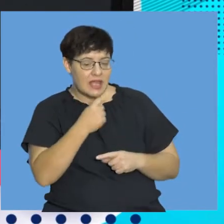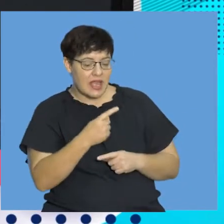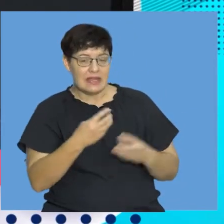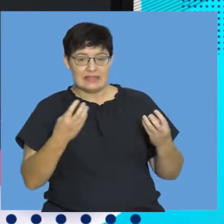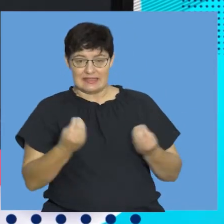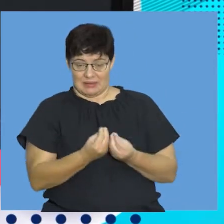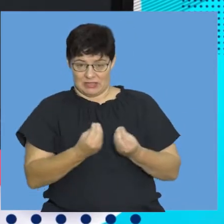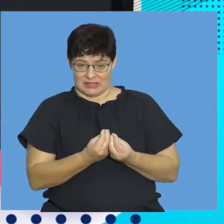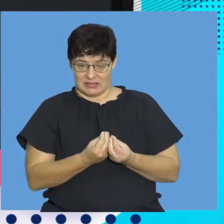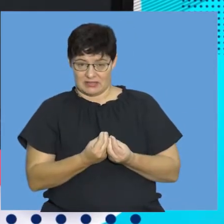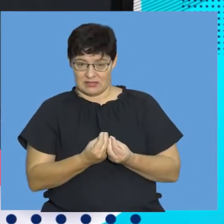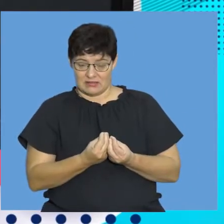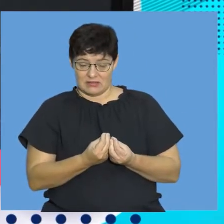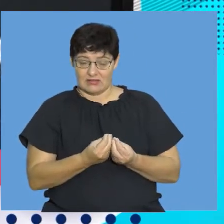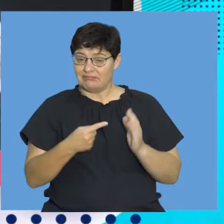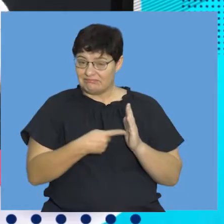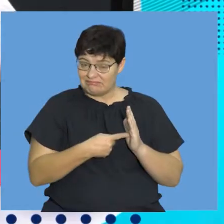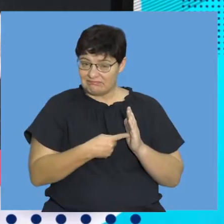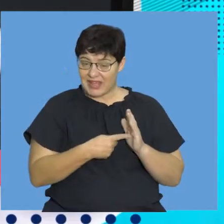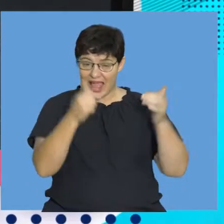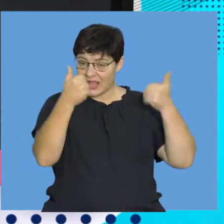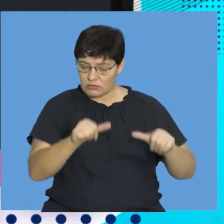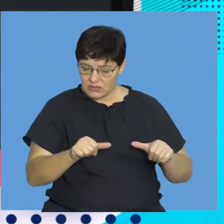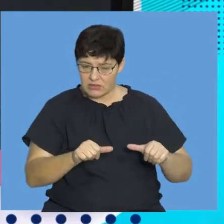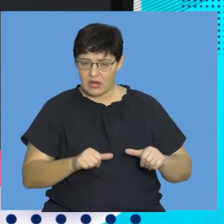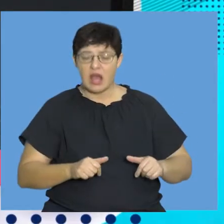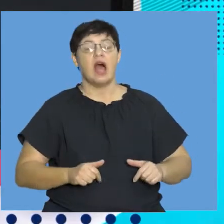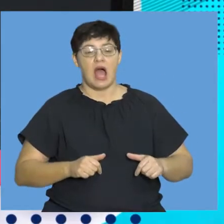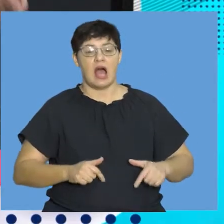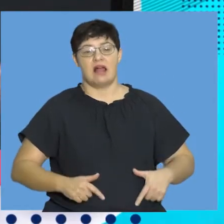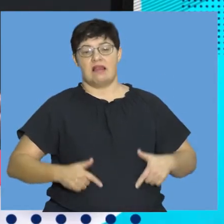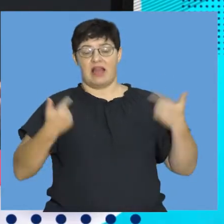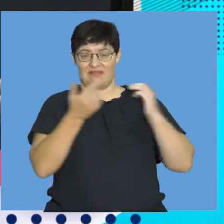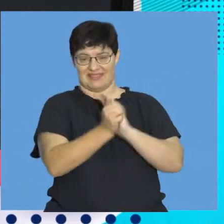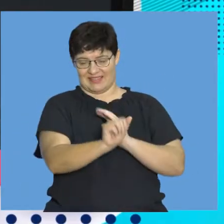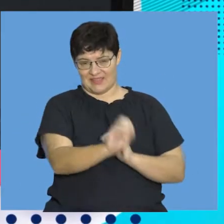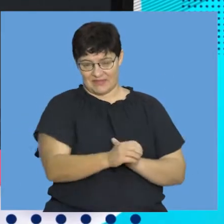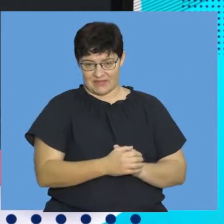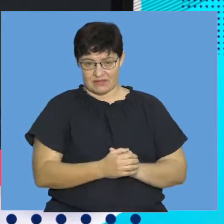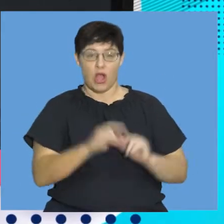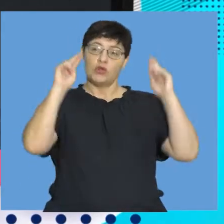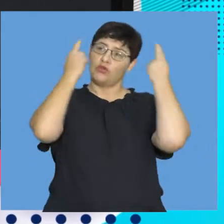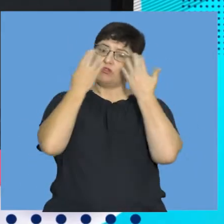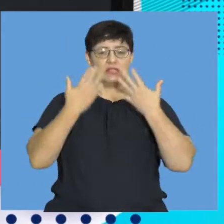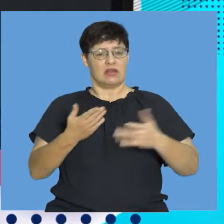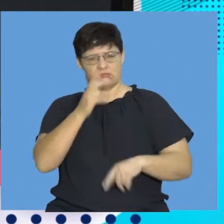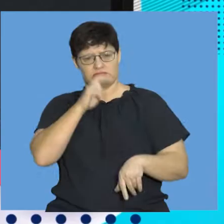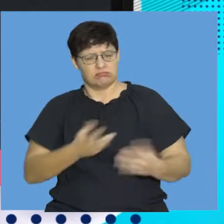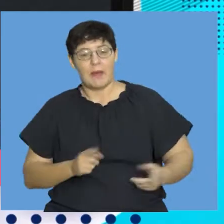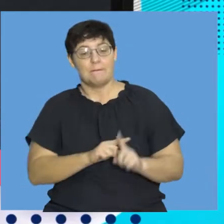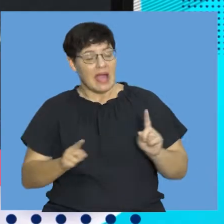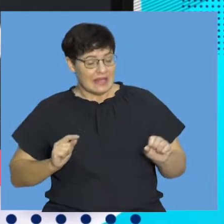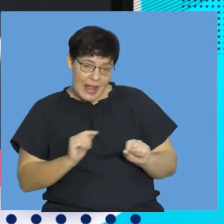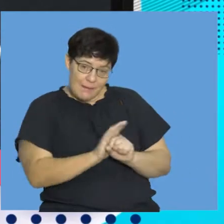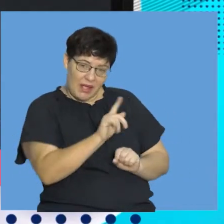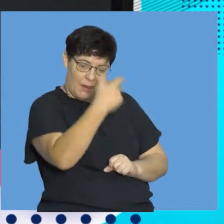subject is a life skill. You may not study it at a tertiary institute, but it's going to impact on